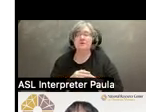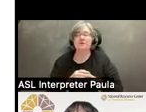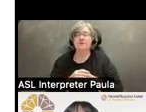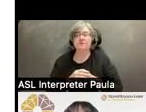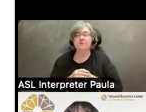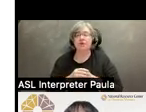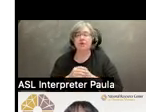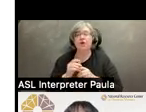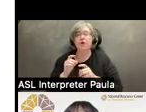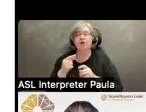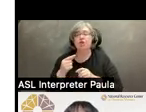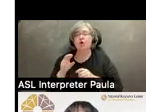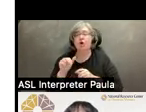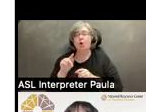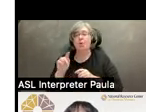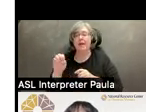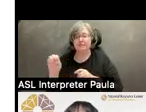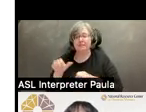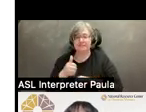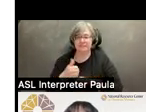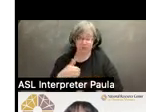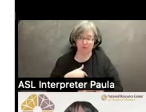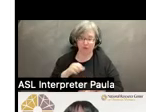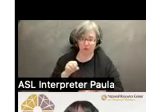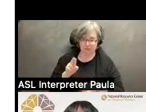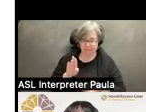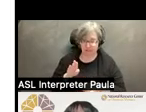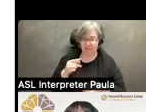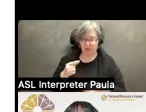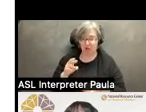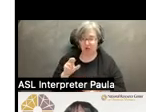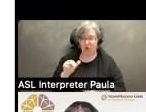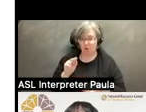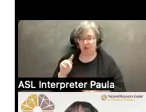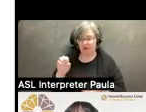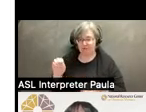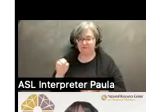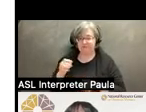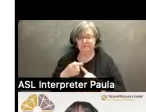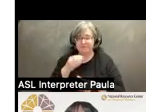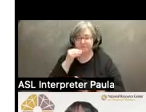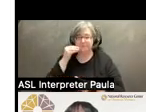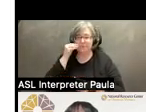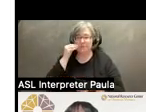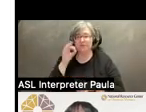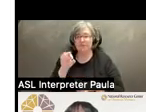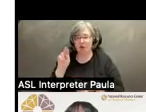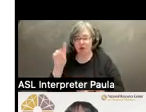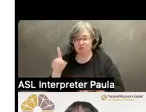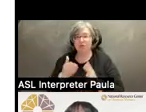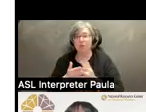your grantee. So for us, we're a sub-grantee of the home funds that come through